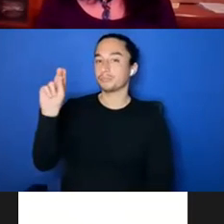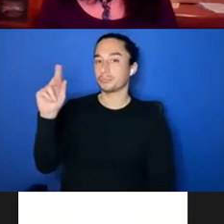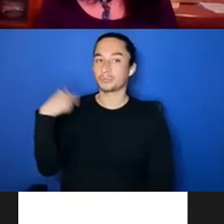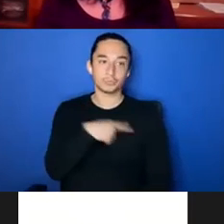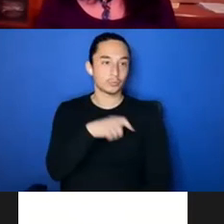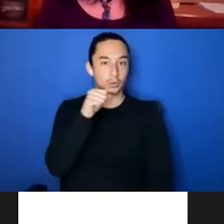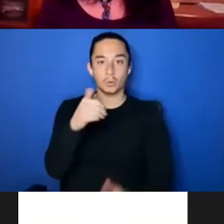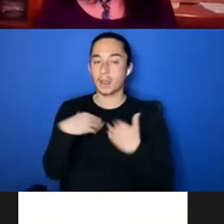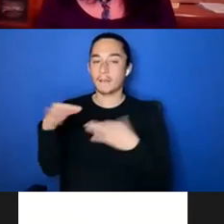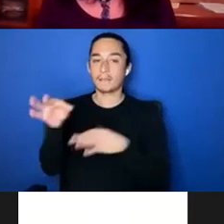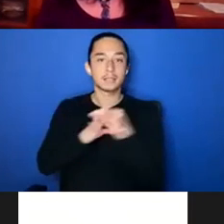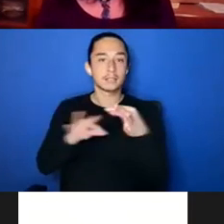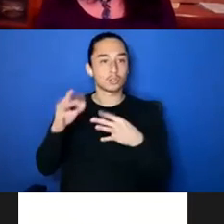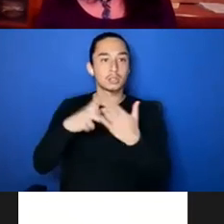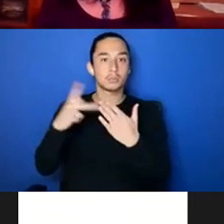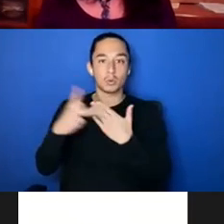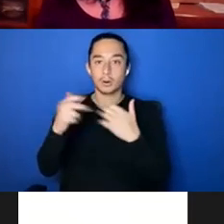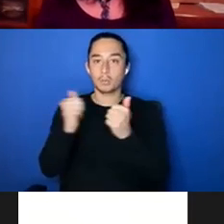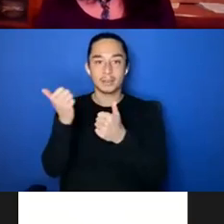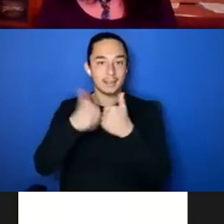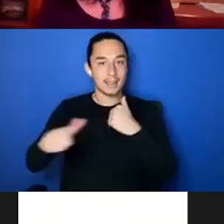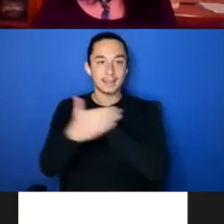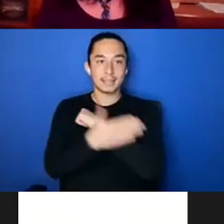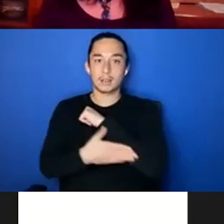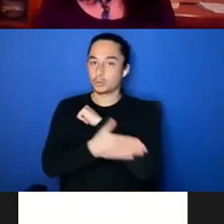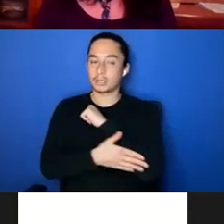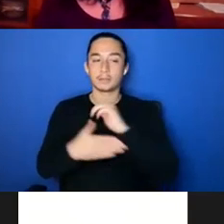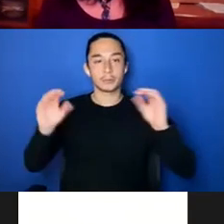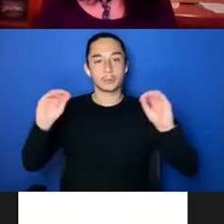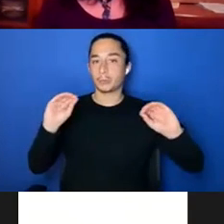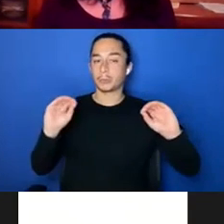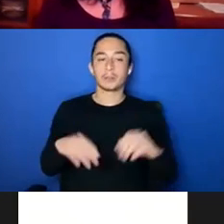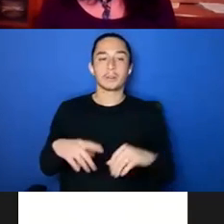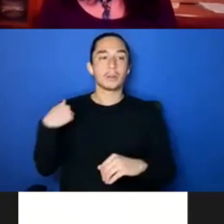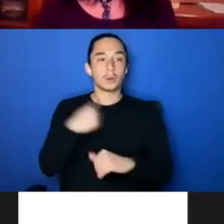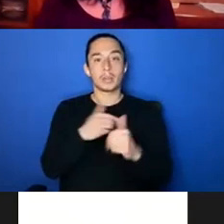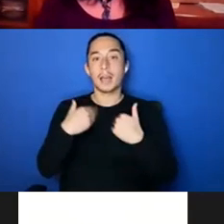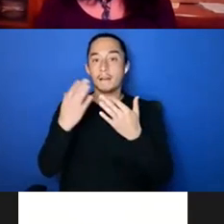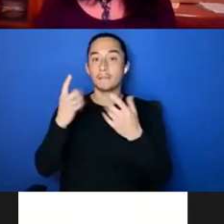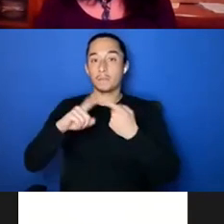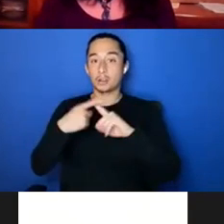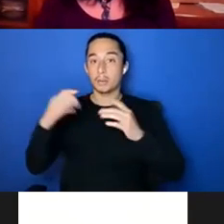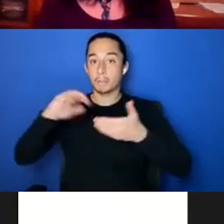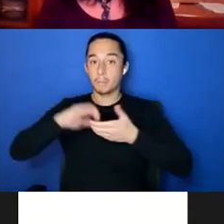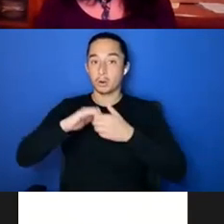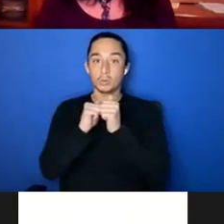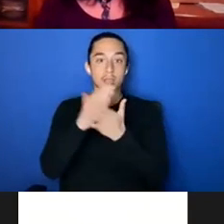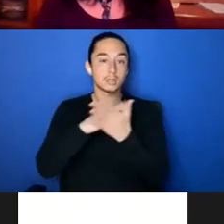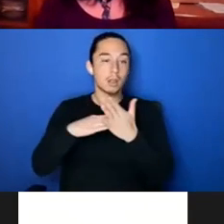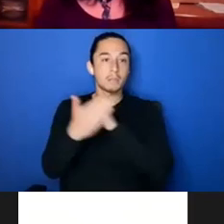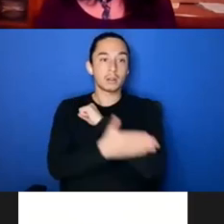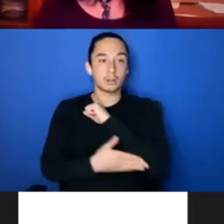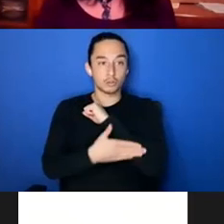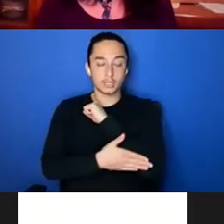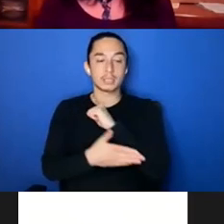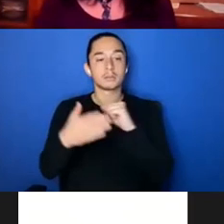exchange programs with any country. We do have friendship partnerships with some countries